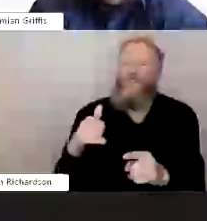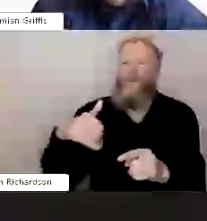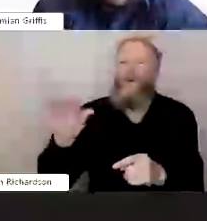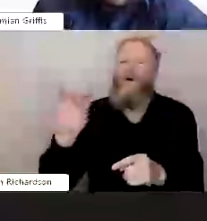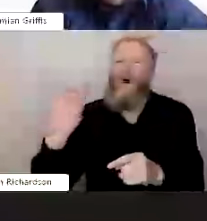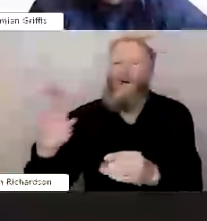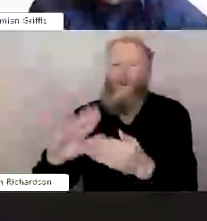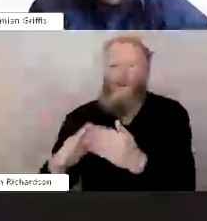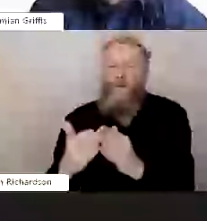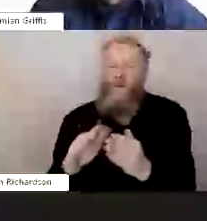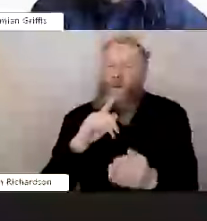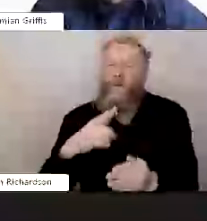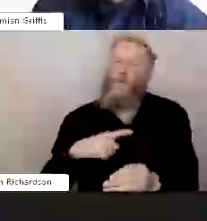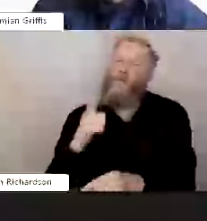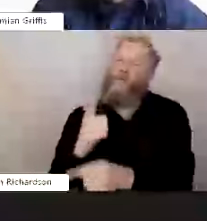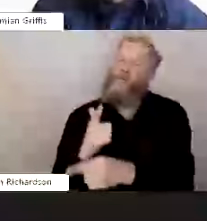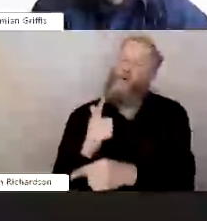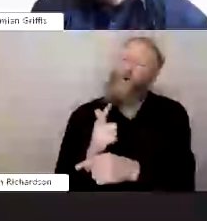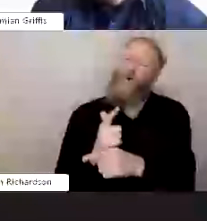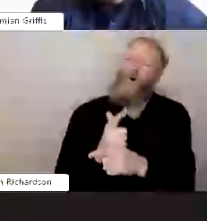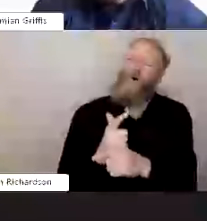out some mob that might be struggling, or